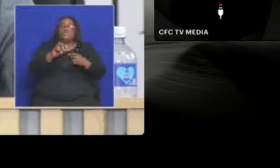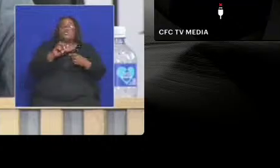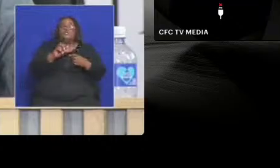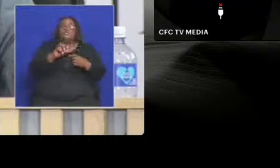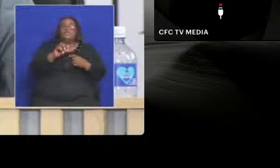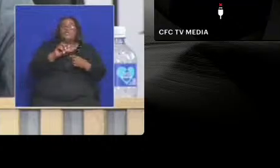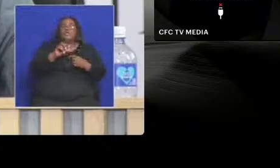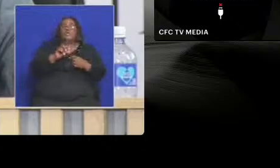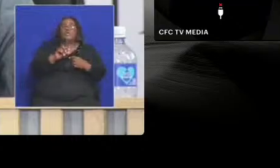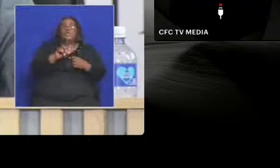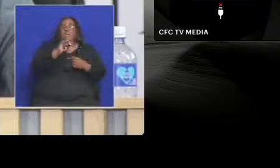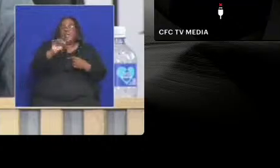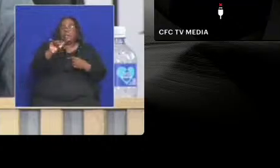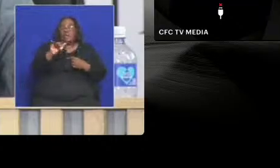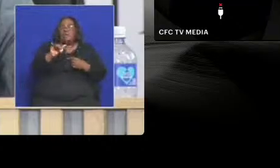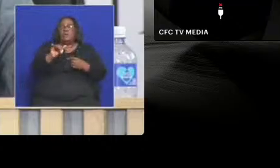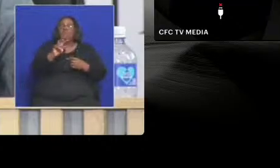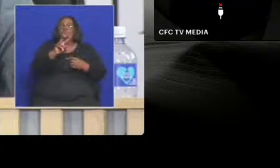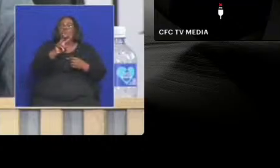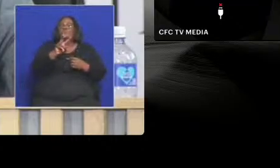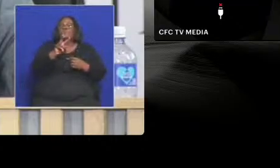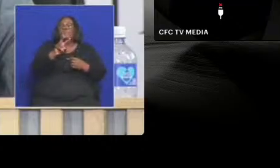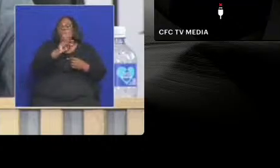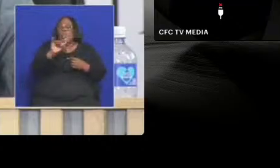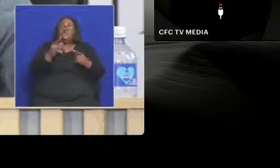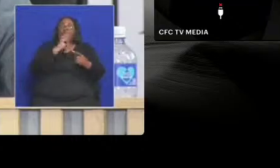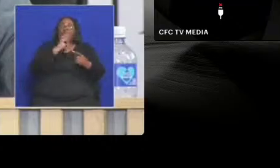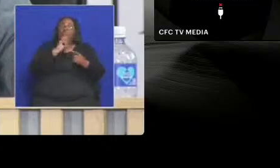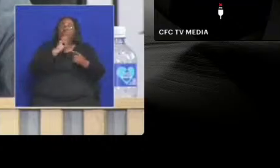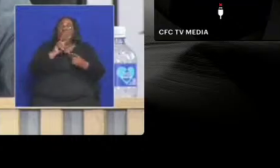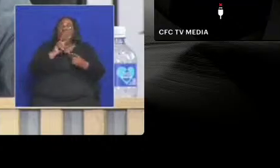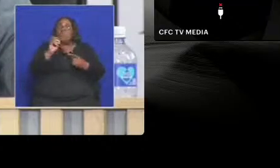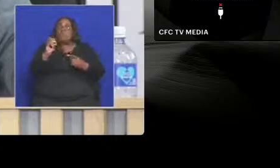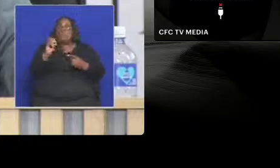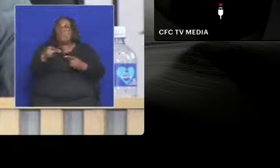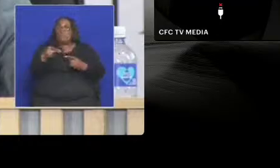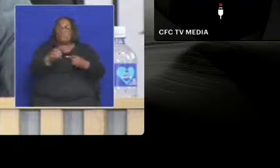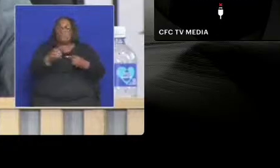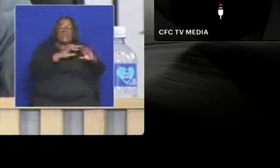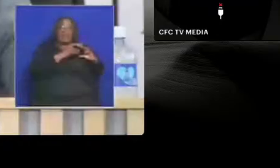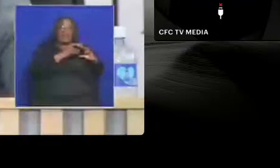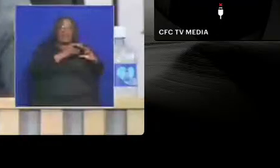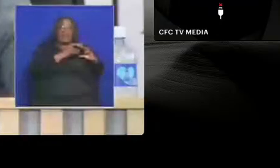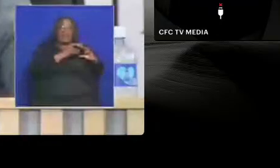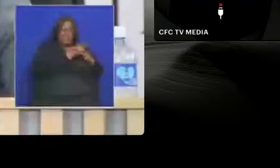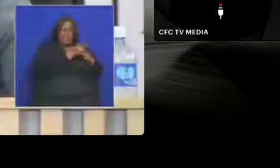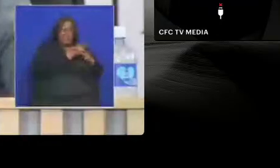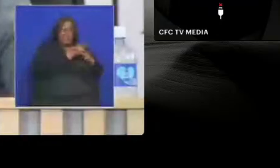leaving 1.8 million. When you pay back after your account has been held, you pay back the